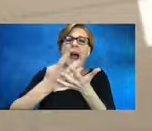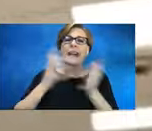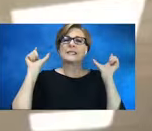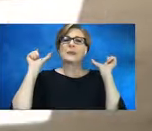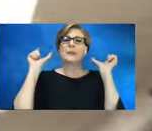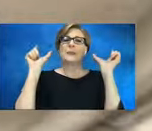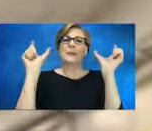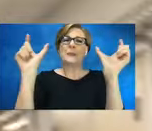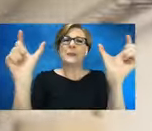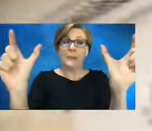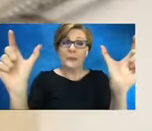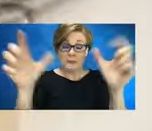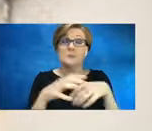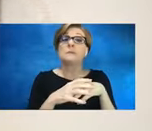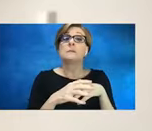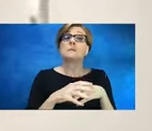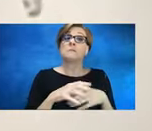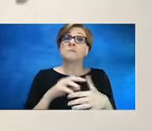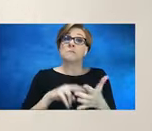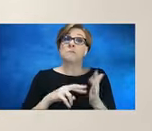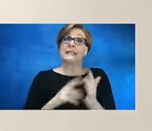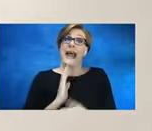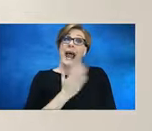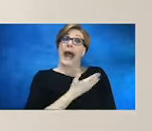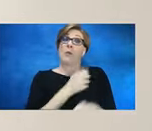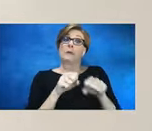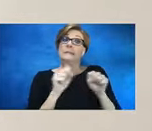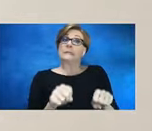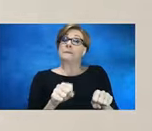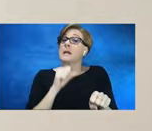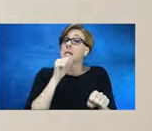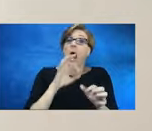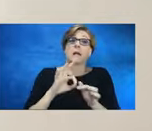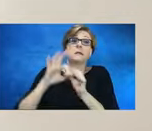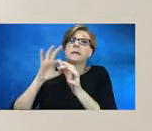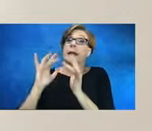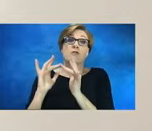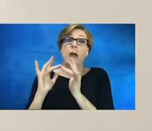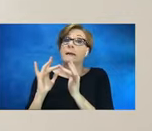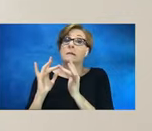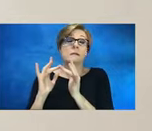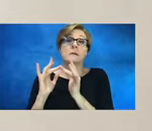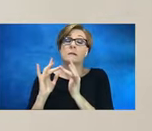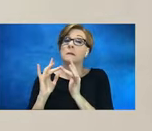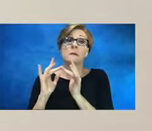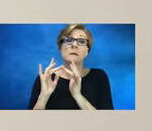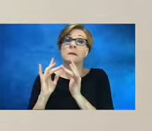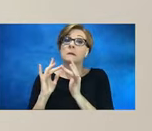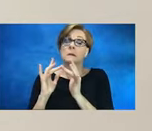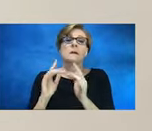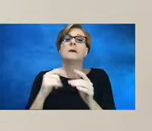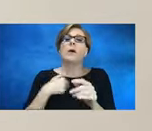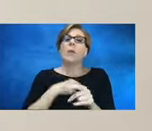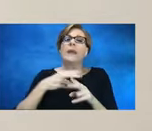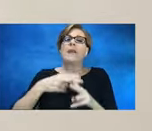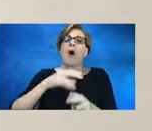this identifies that our system is not connected to the internet. It is an isolated, segregated air gap